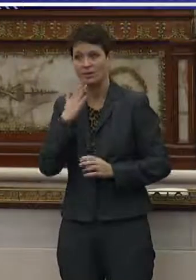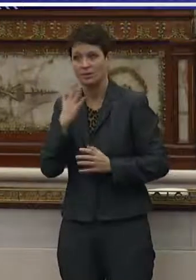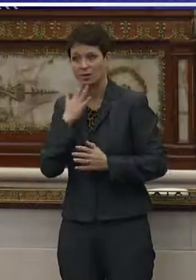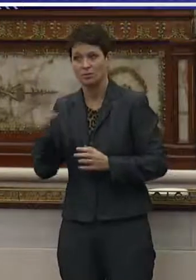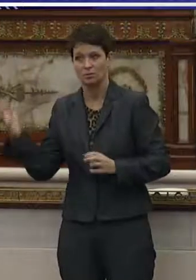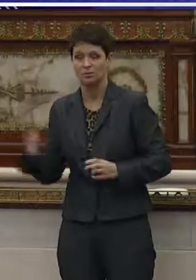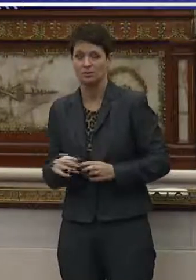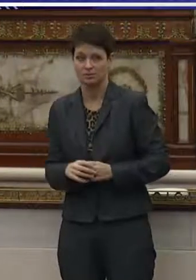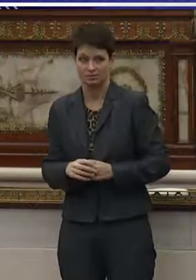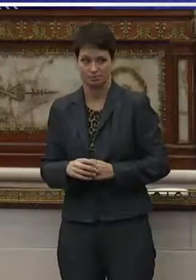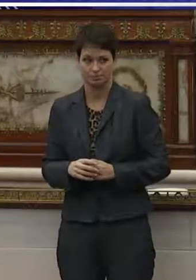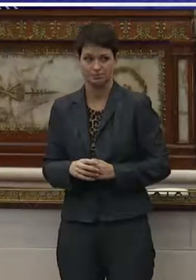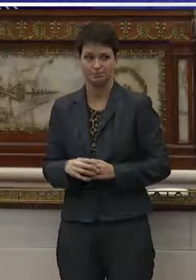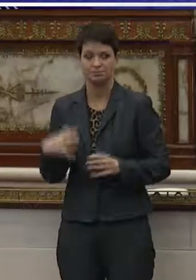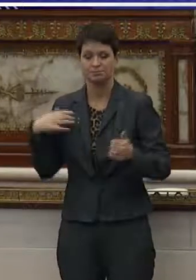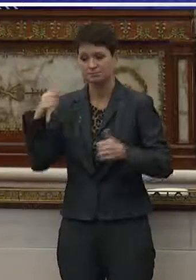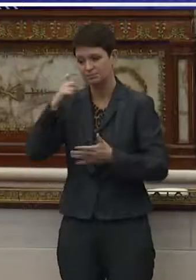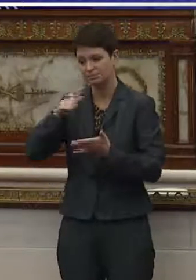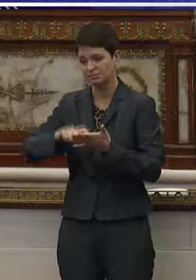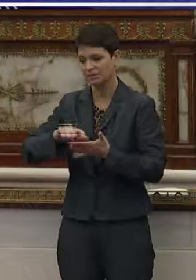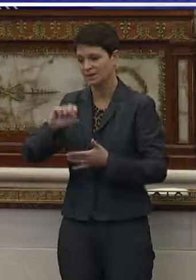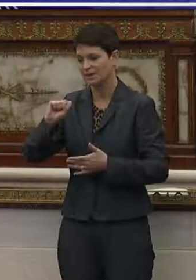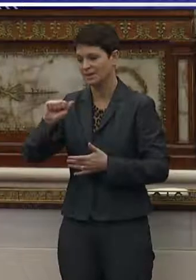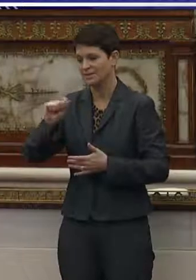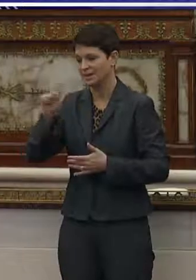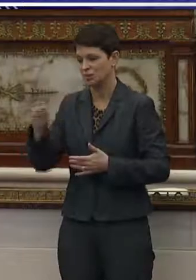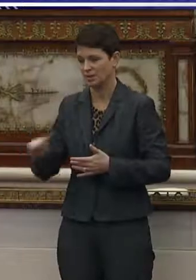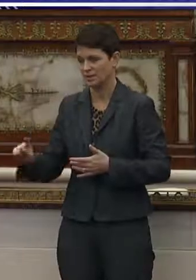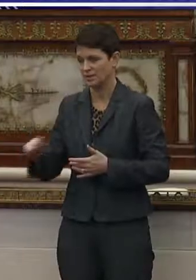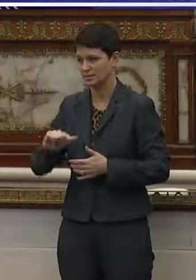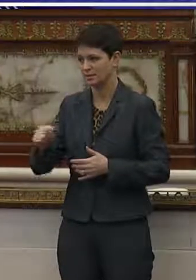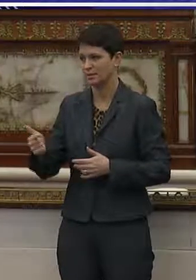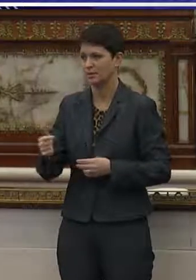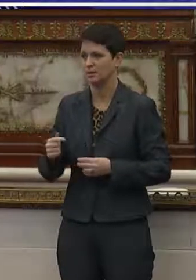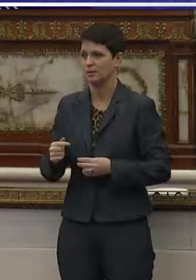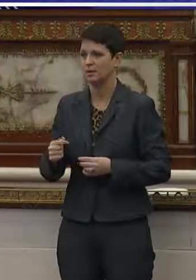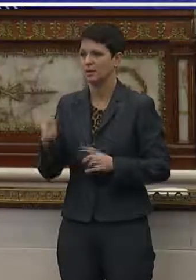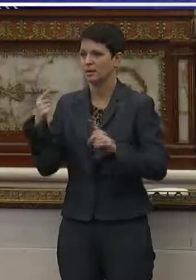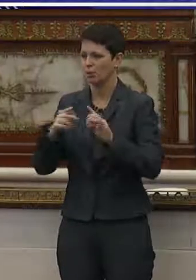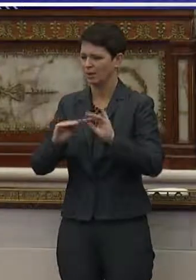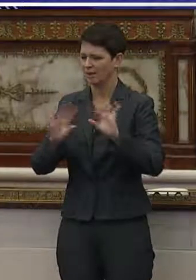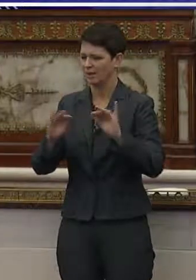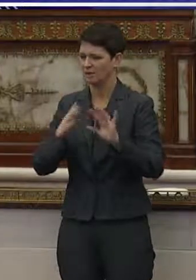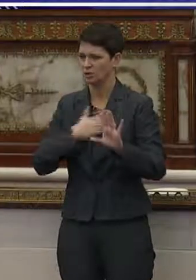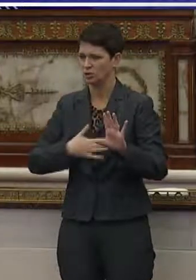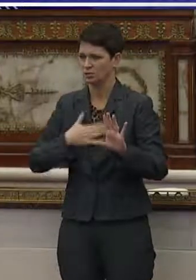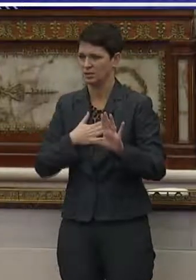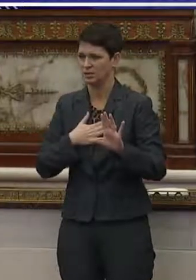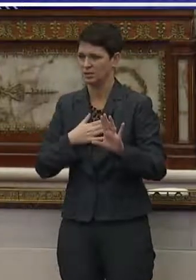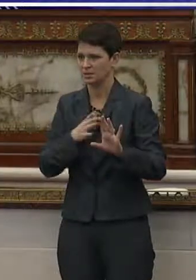much. Chair recognizes Councilwoman Sanchez. Could I have a point of clarification,